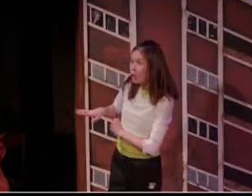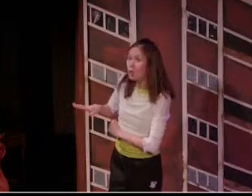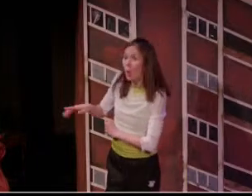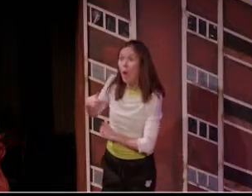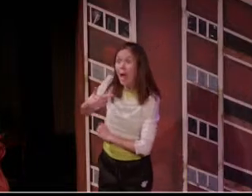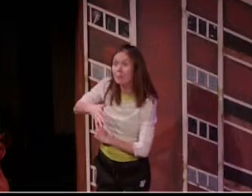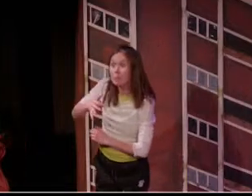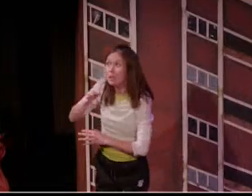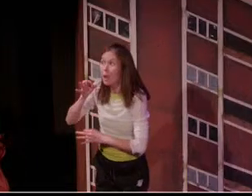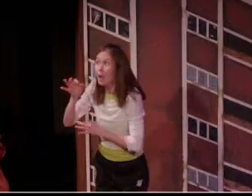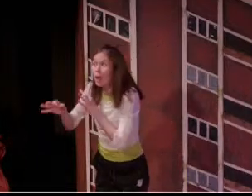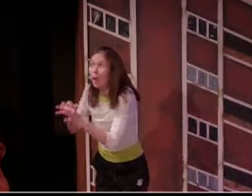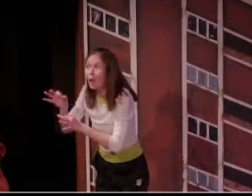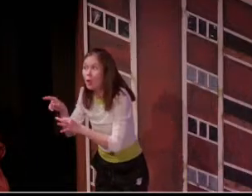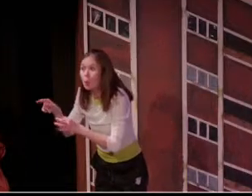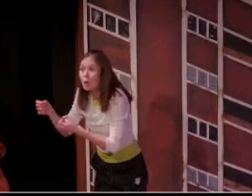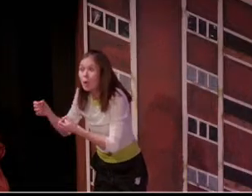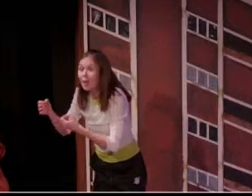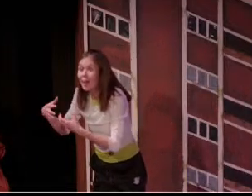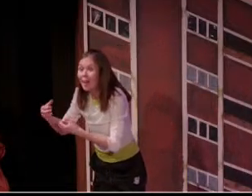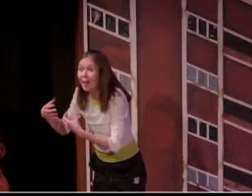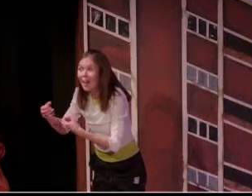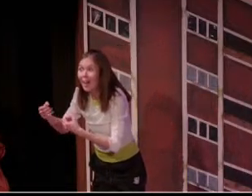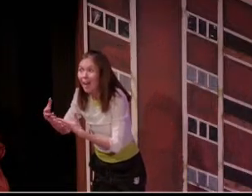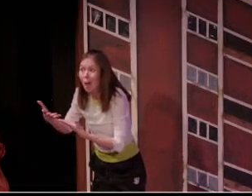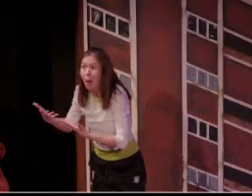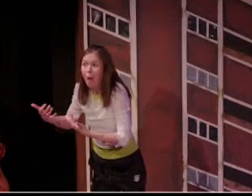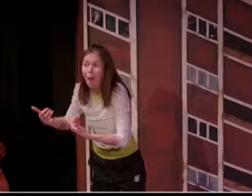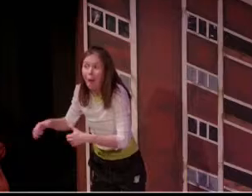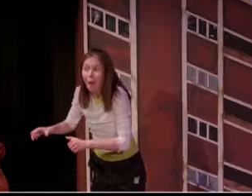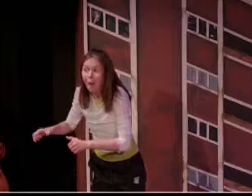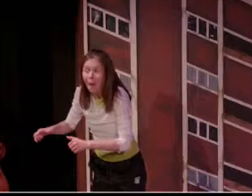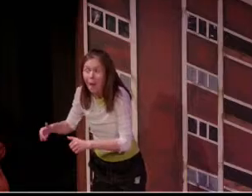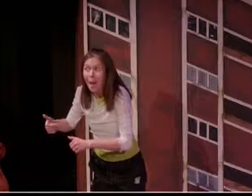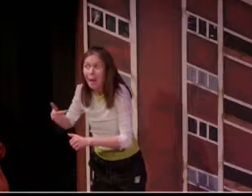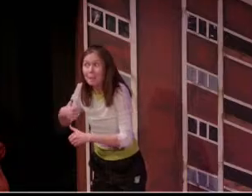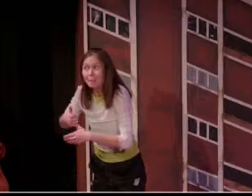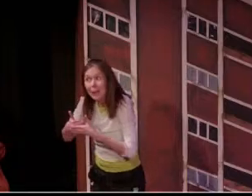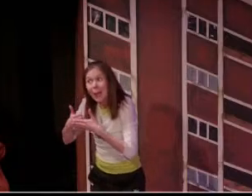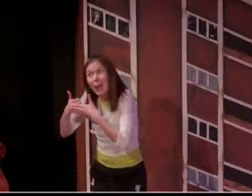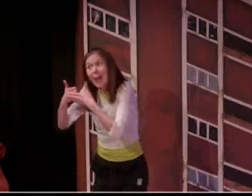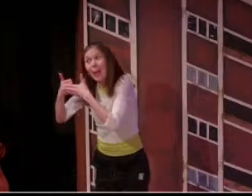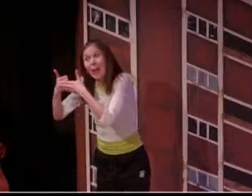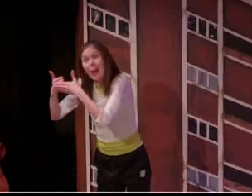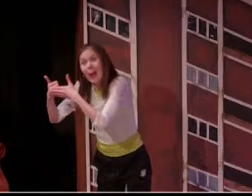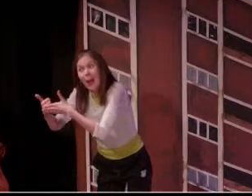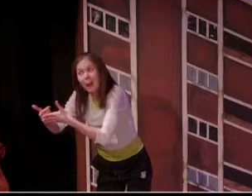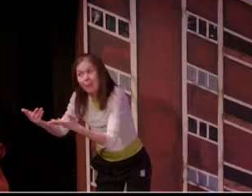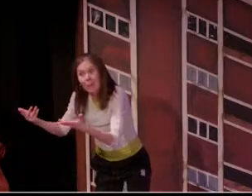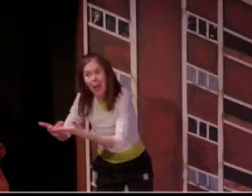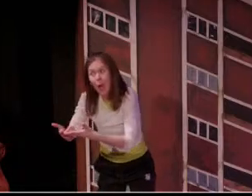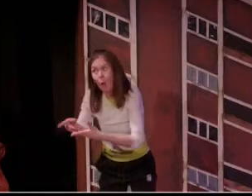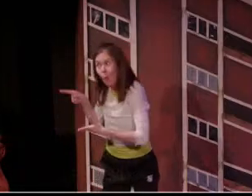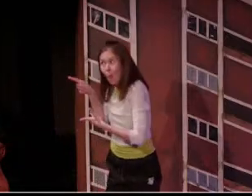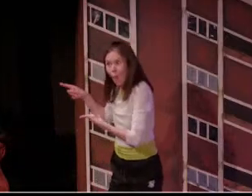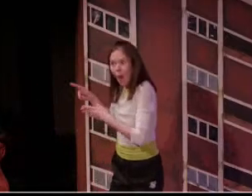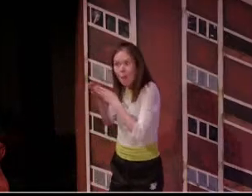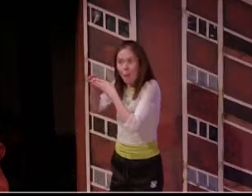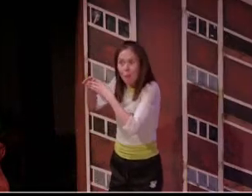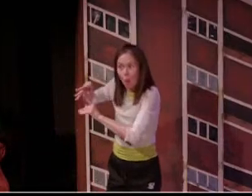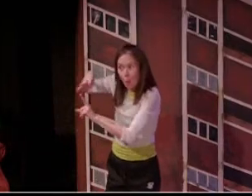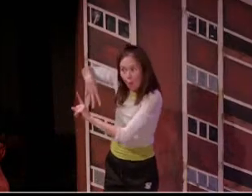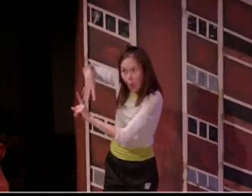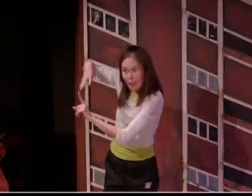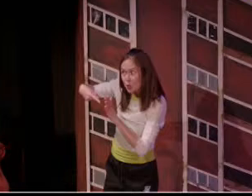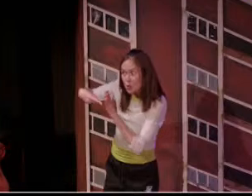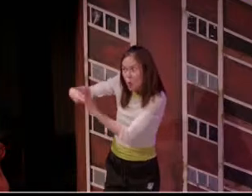the respect I deserve, I will escort you to Polixenes' boat, whisper to him on your behalf. If there